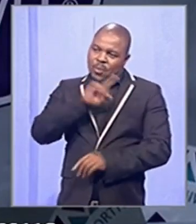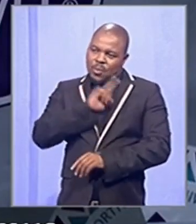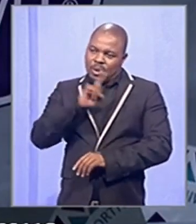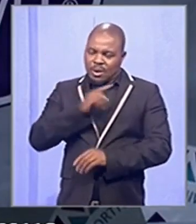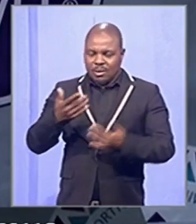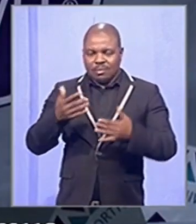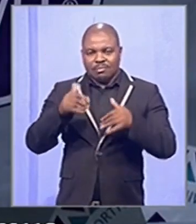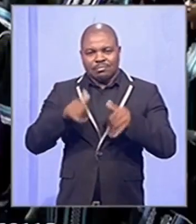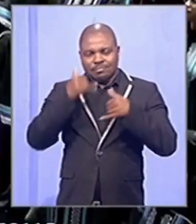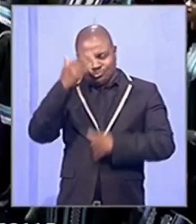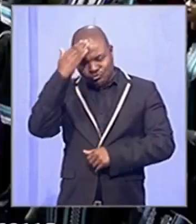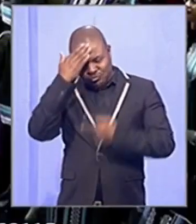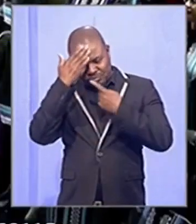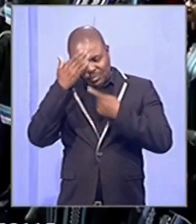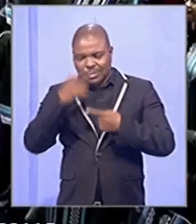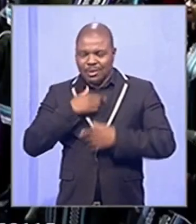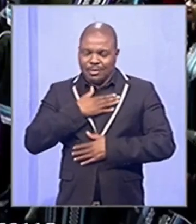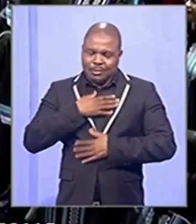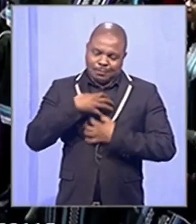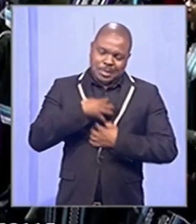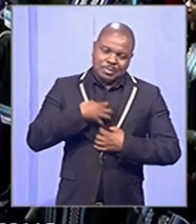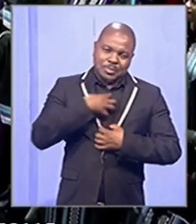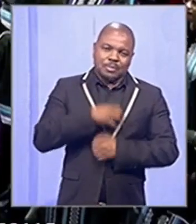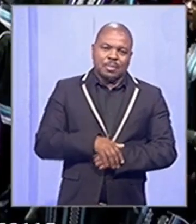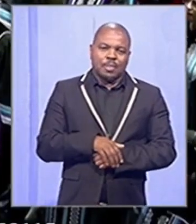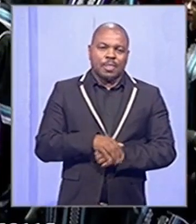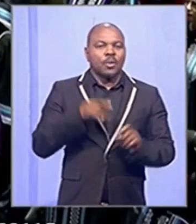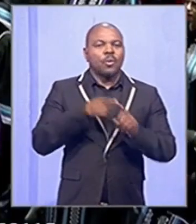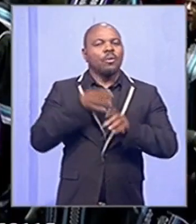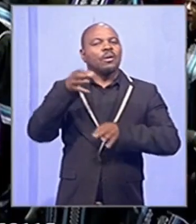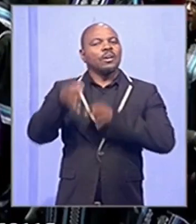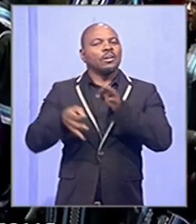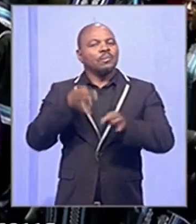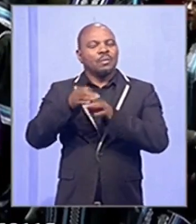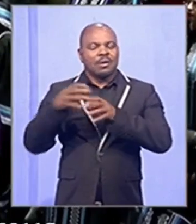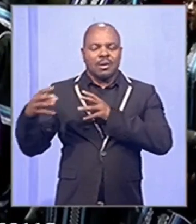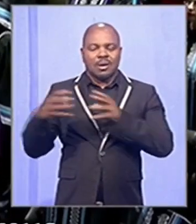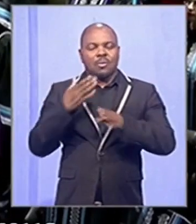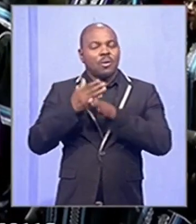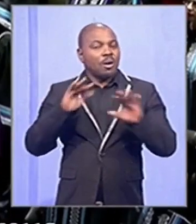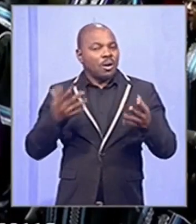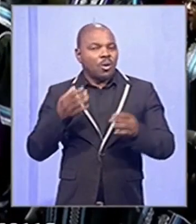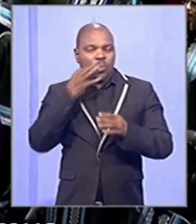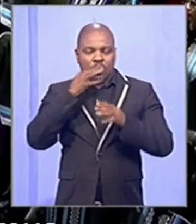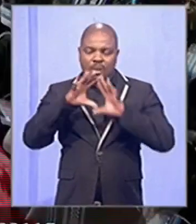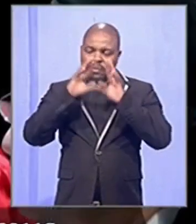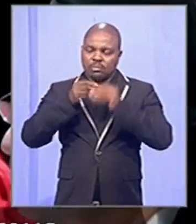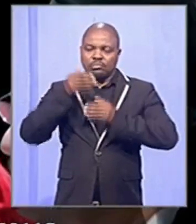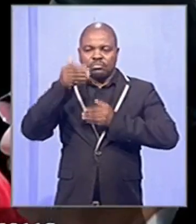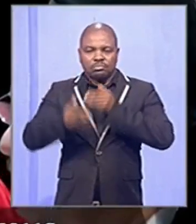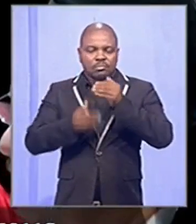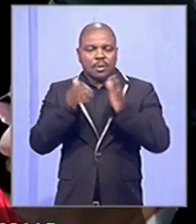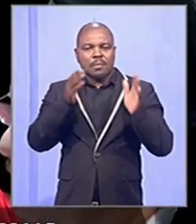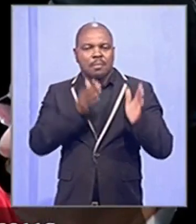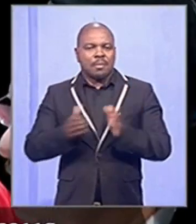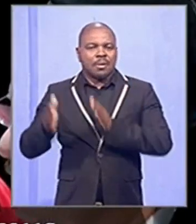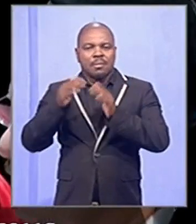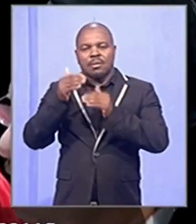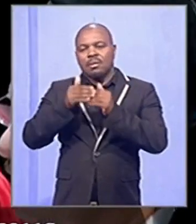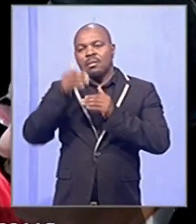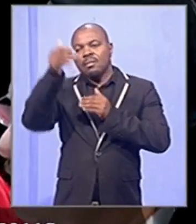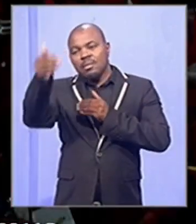were just teasing me, and then you got to understand that they're serious, and when the talks got going, and then the more we got closer to